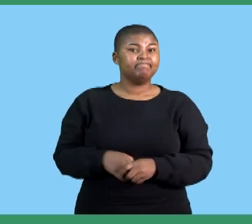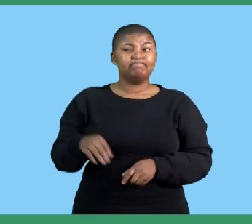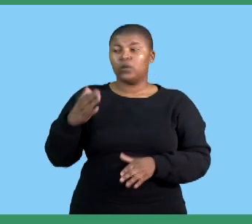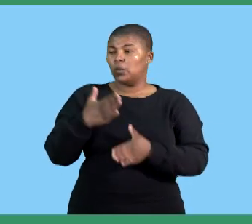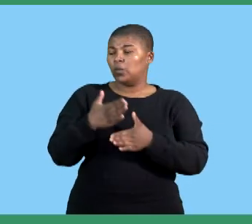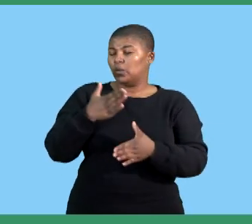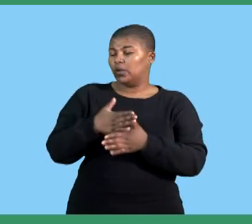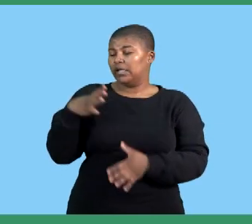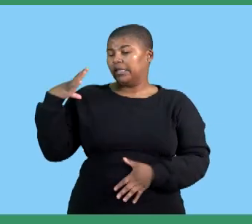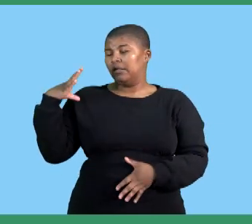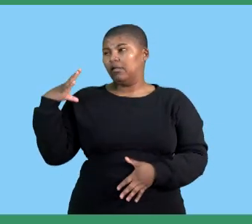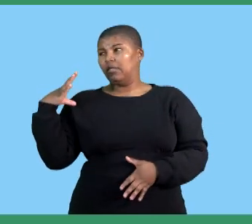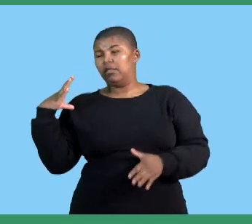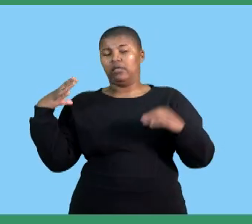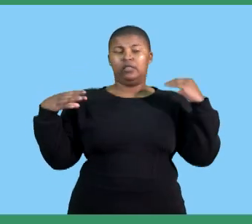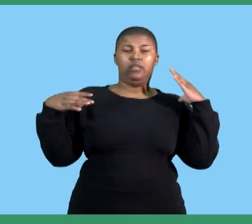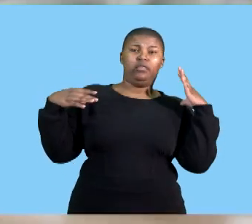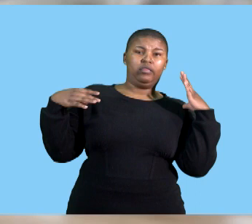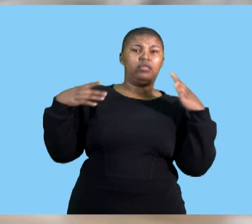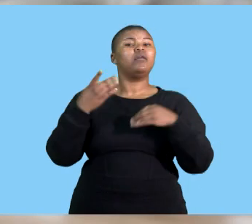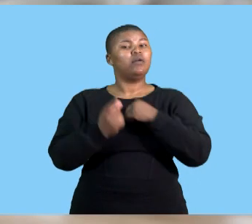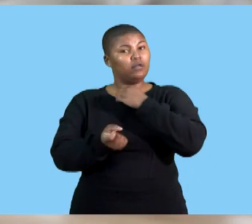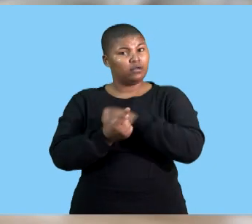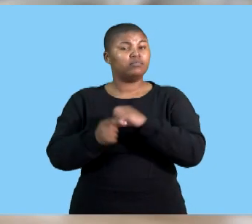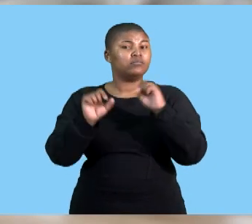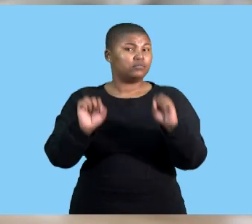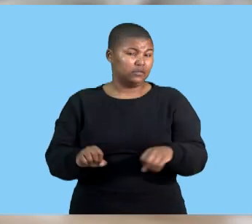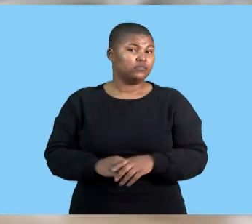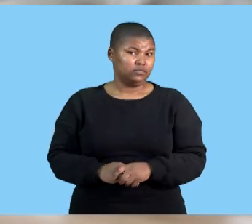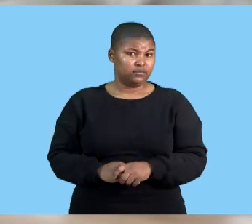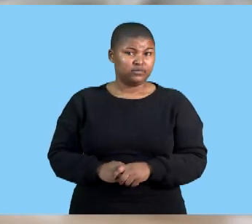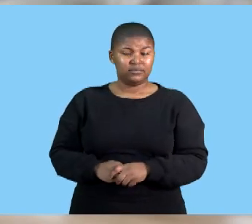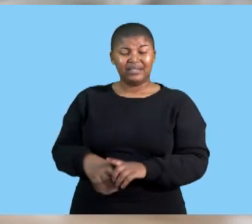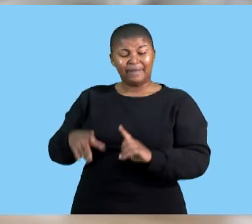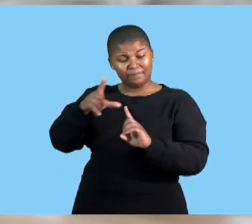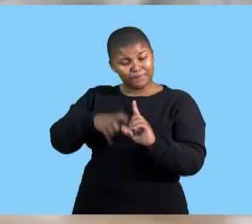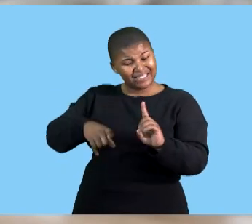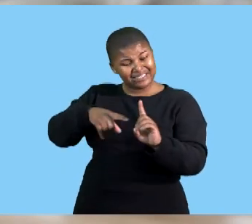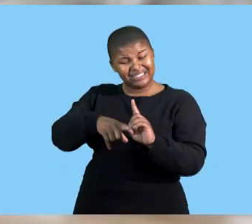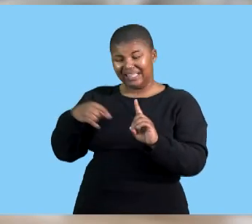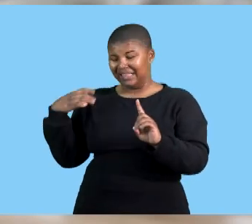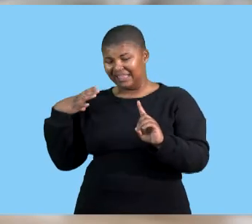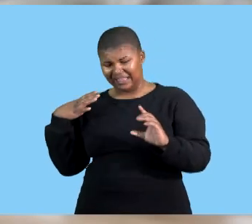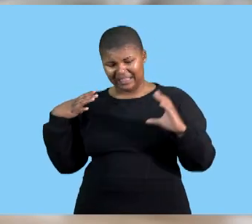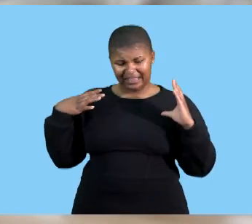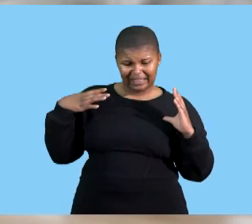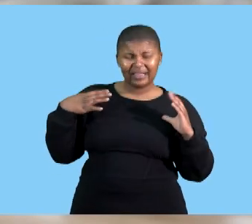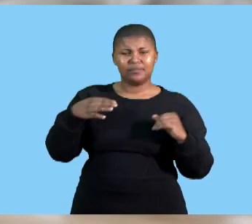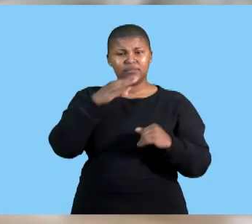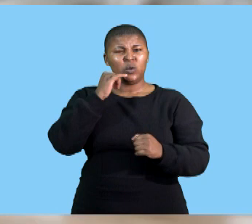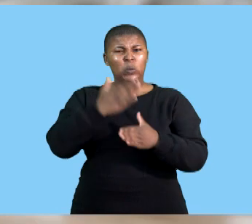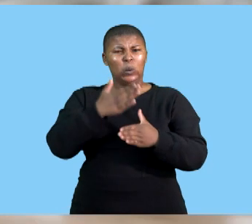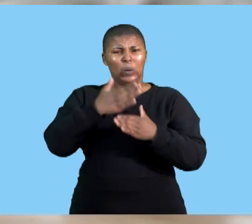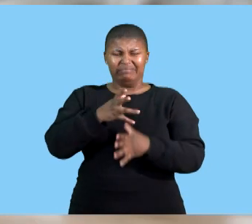workload. Now, if someone has heavy workload, it simply means that they have so much work to do, but in a